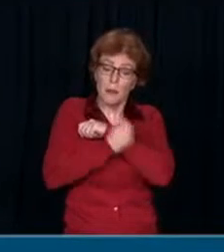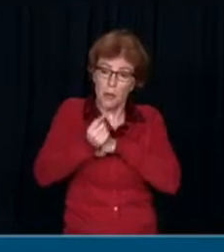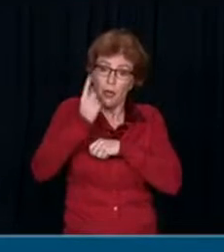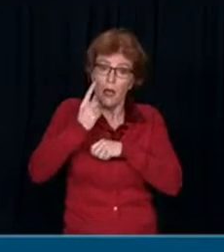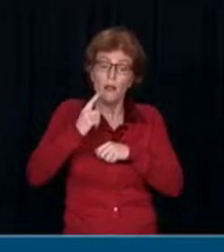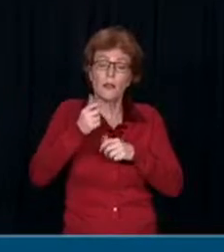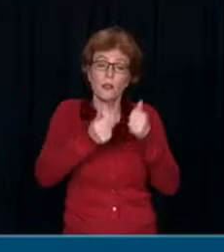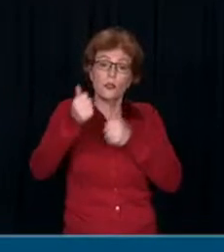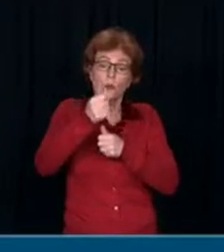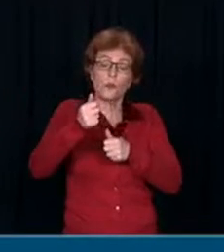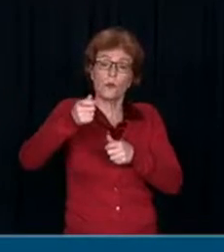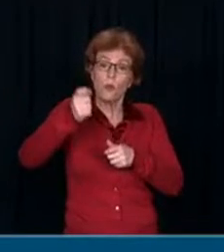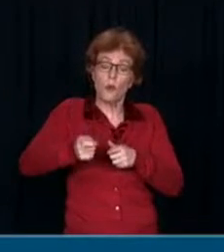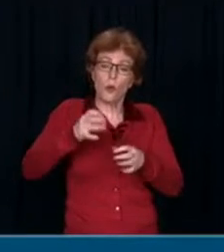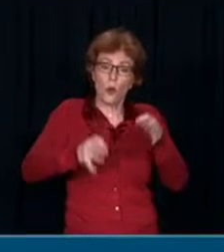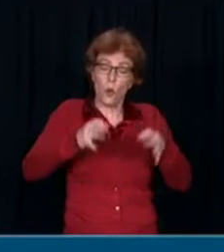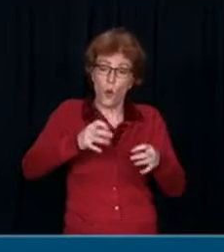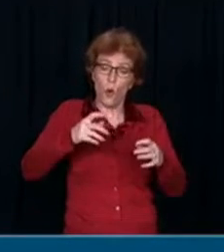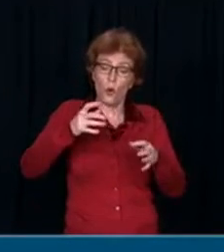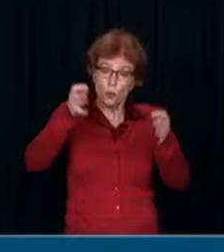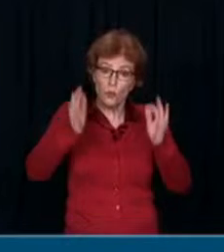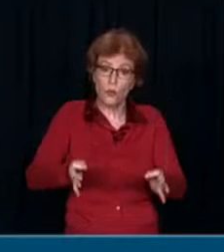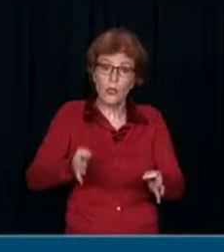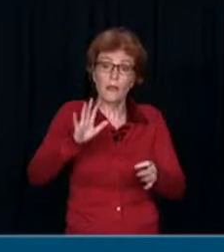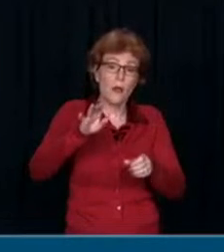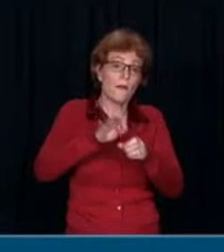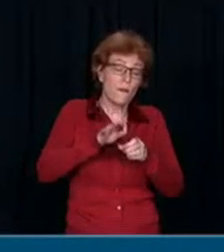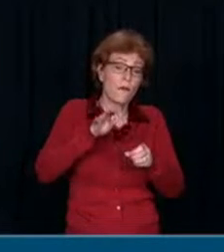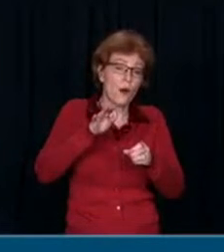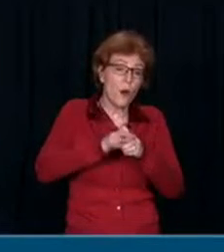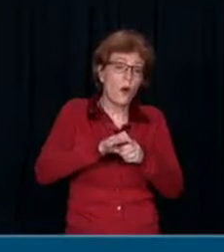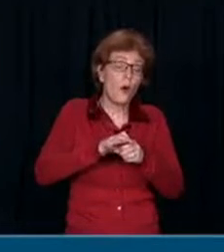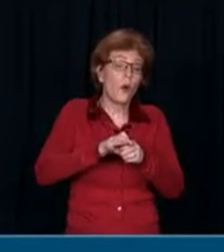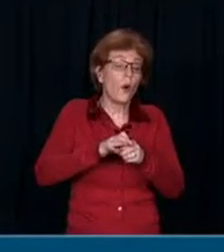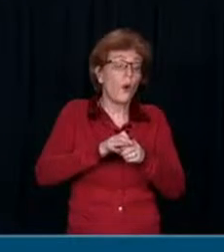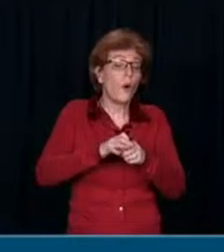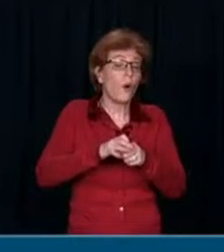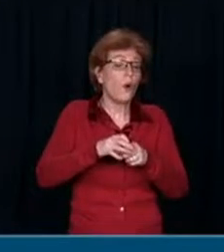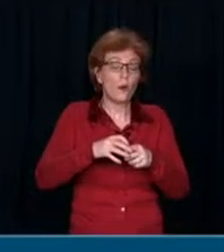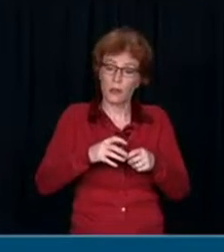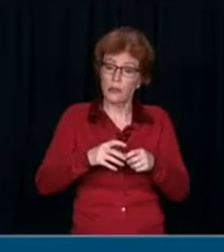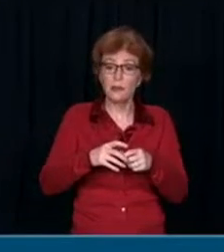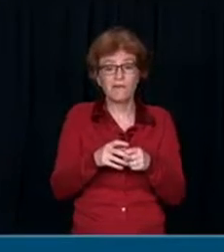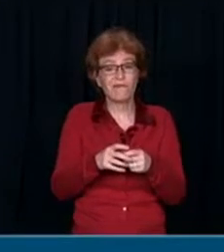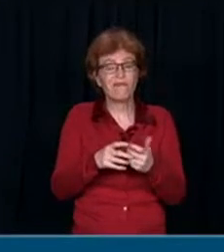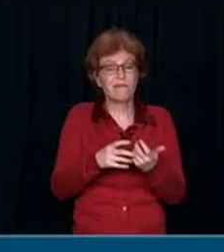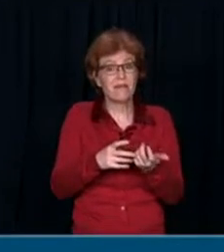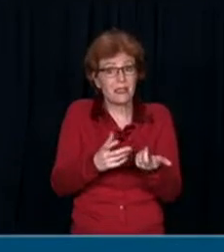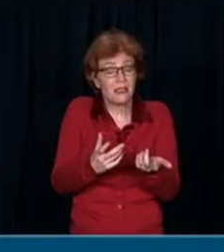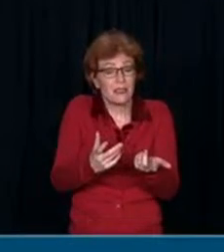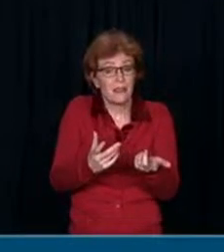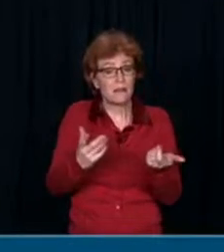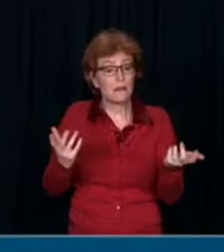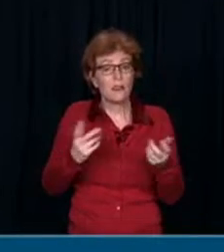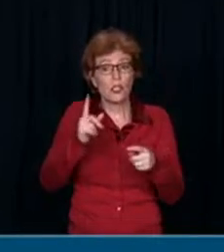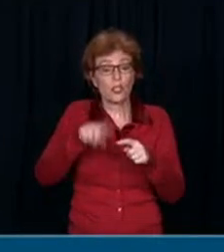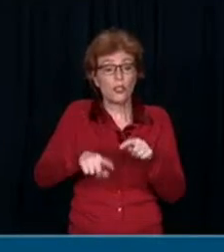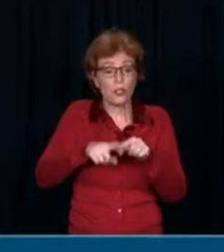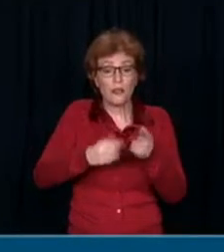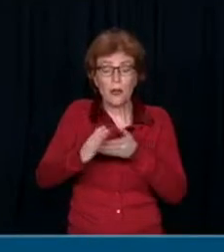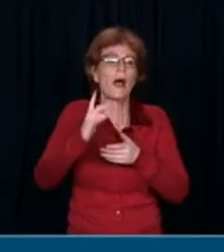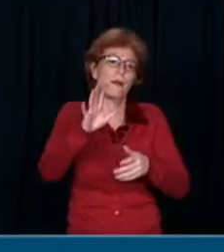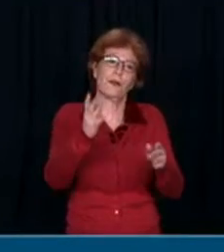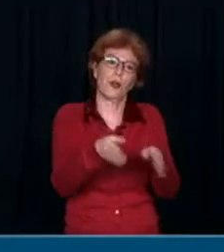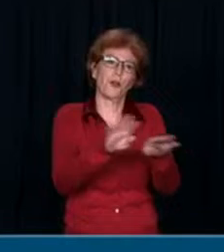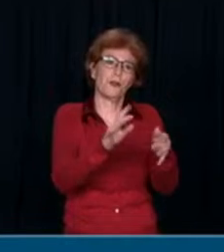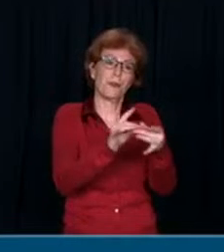of the Supreme Court ruling, their vote is in jeopardy. Thank you. Yeah. So I do want to get to your closing remarks before we go, because